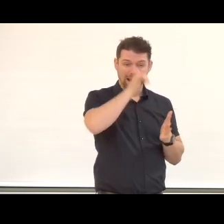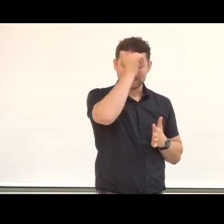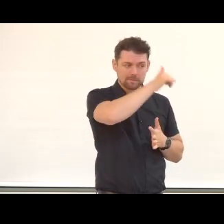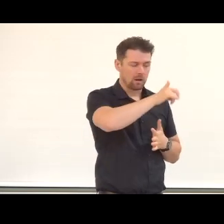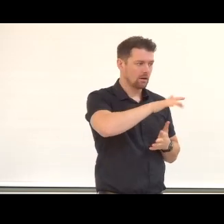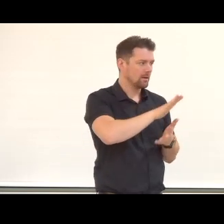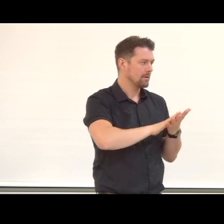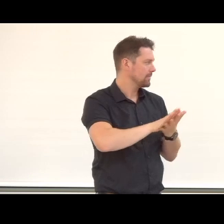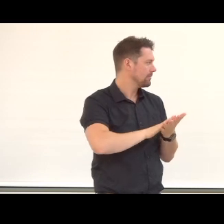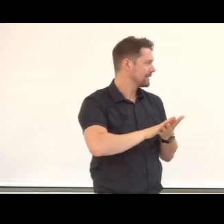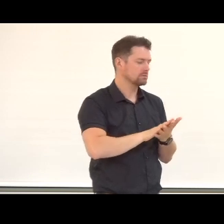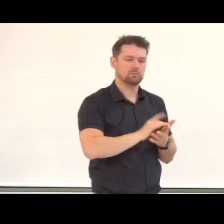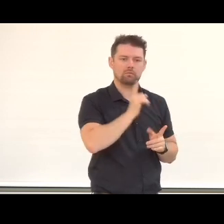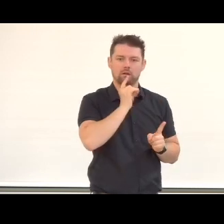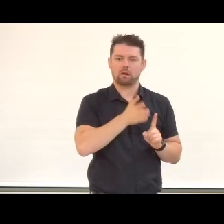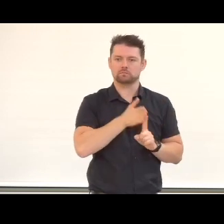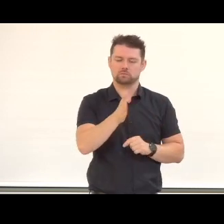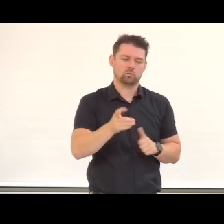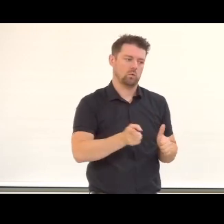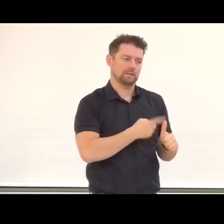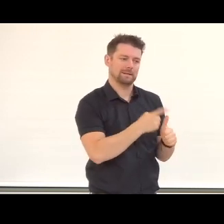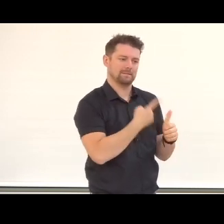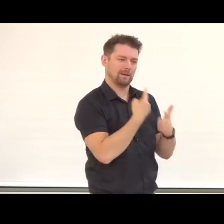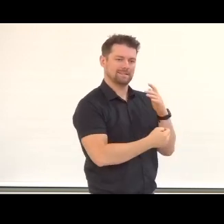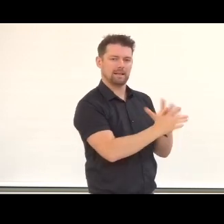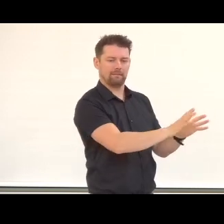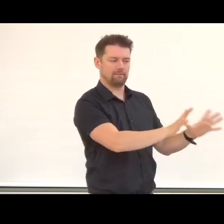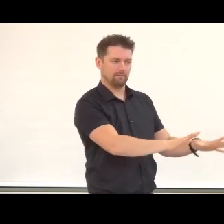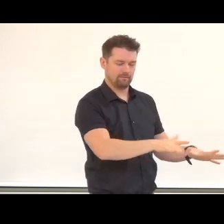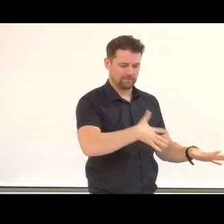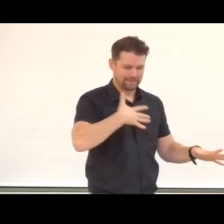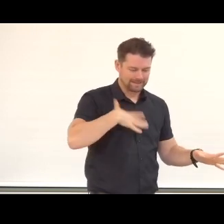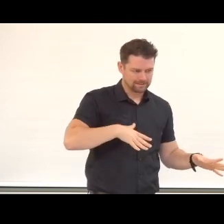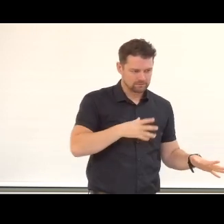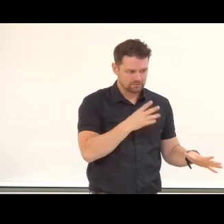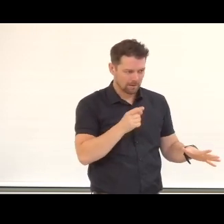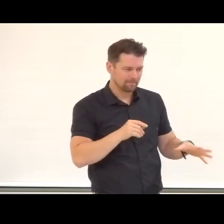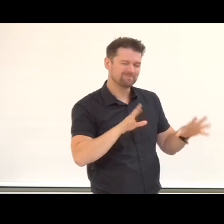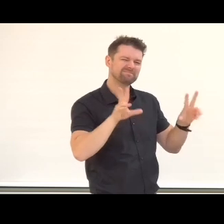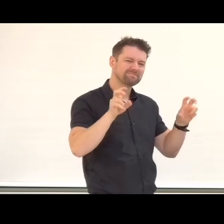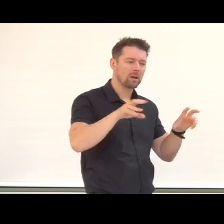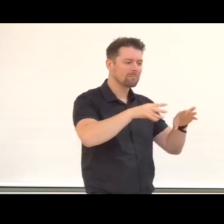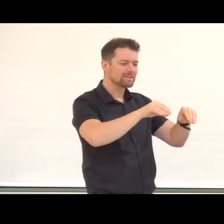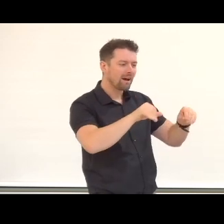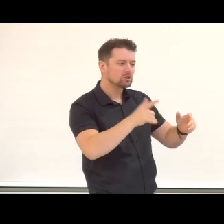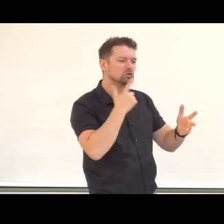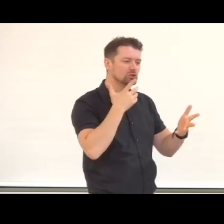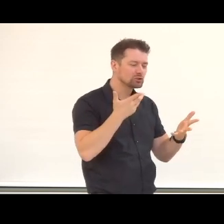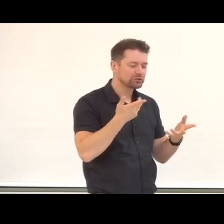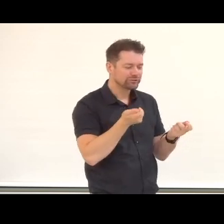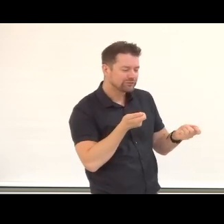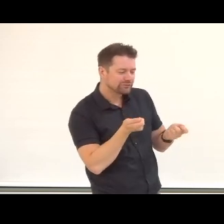where they can be deployed autonomously on their own, so they still require a bit of massaging, recharging, manual